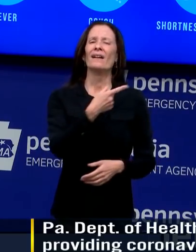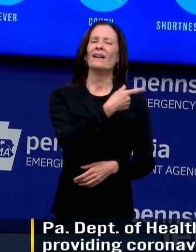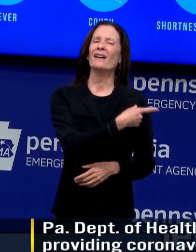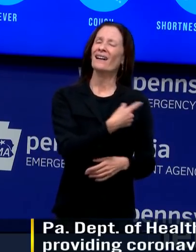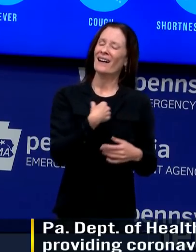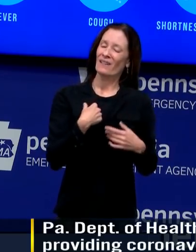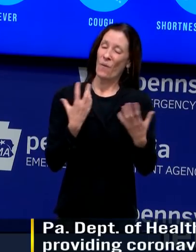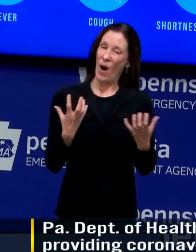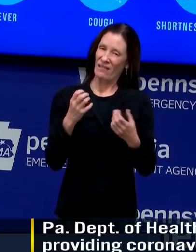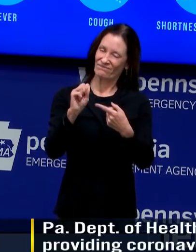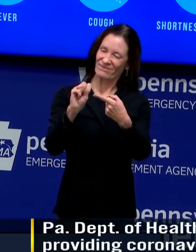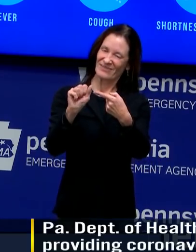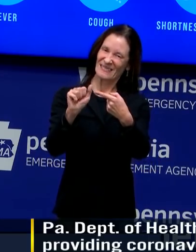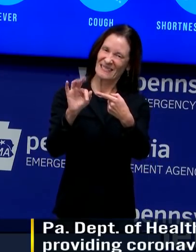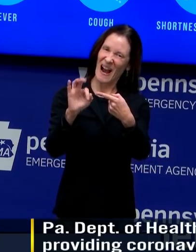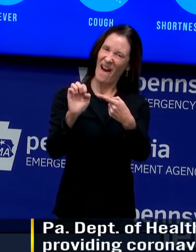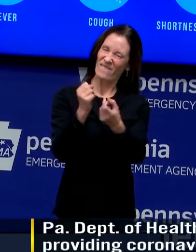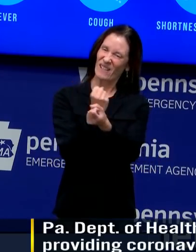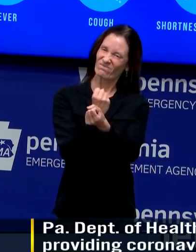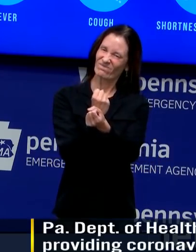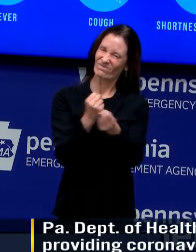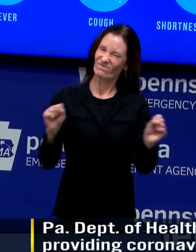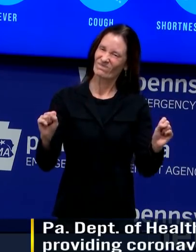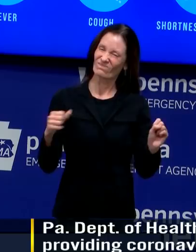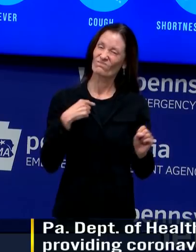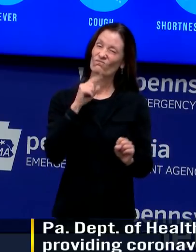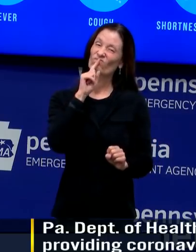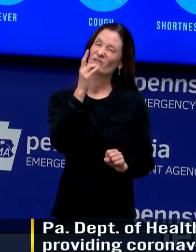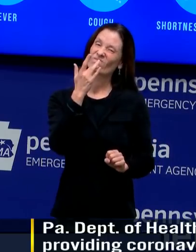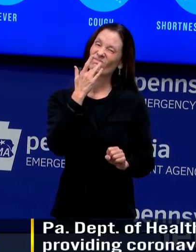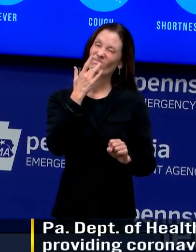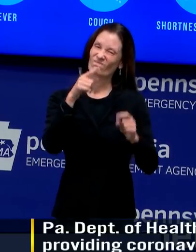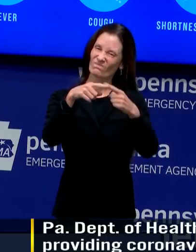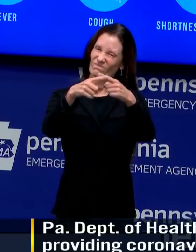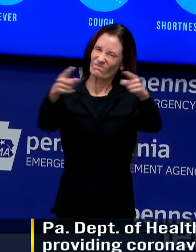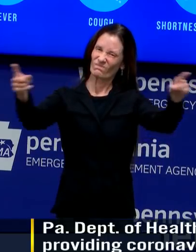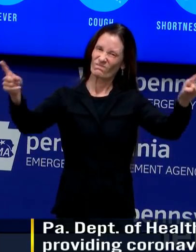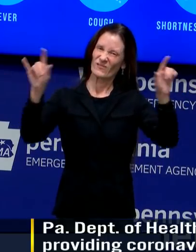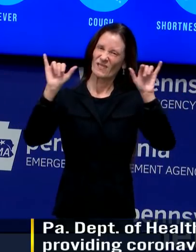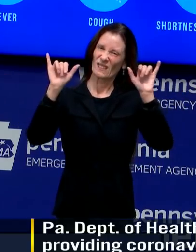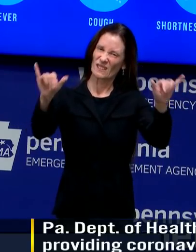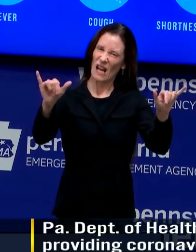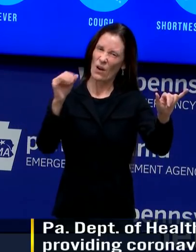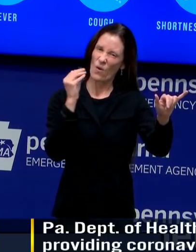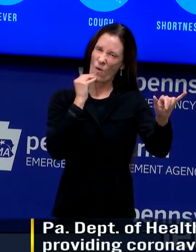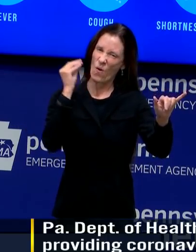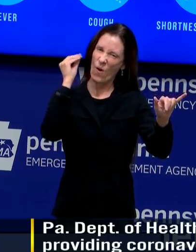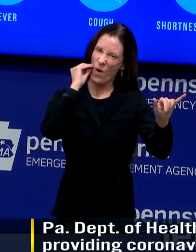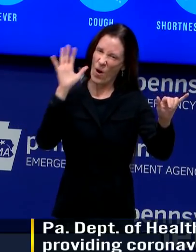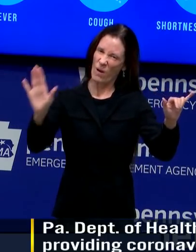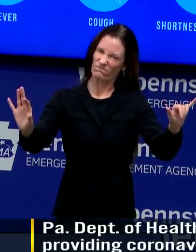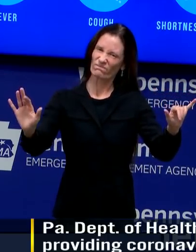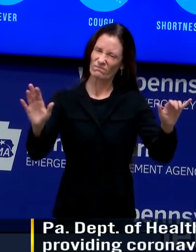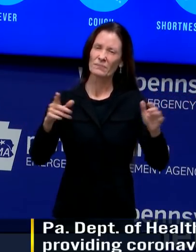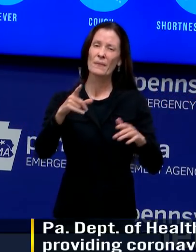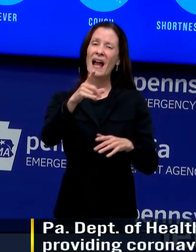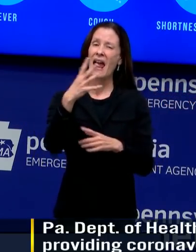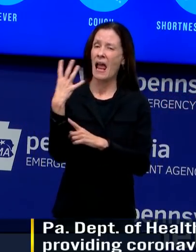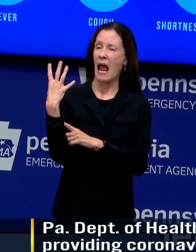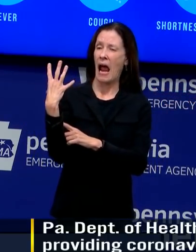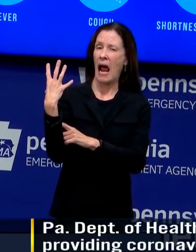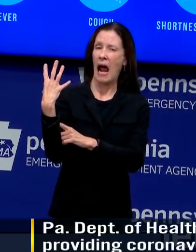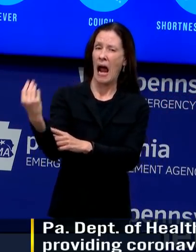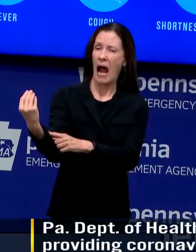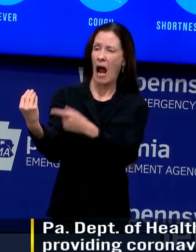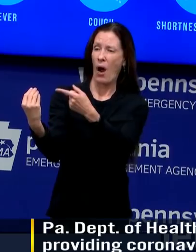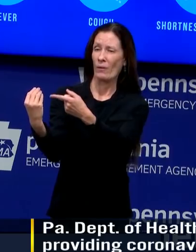will start to move around more freely, and these numbers might change dramatically. We're trying to be prudent and careful, and we want to keep